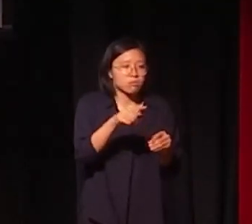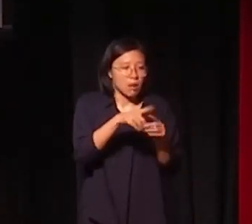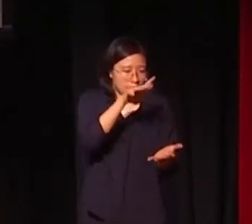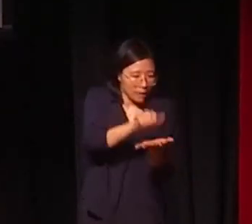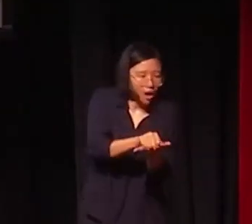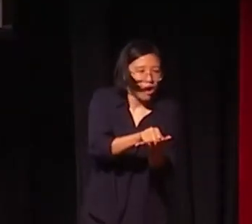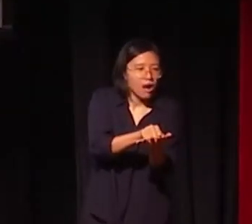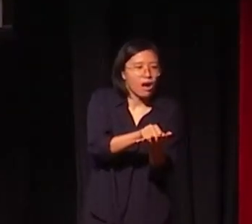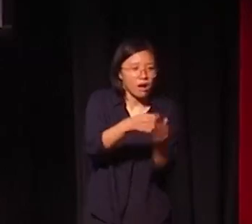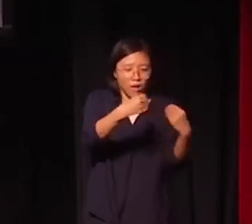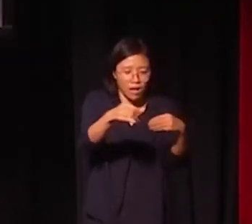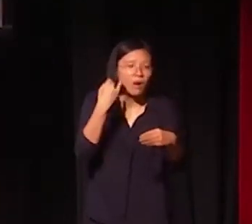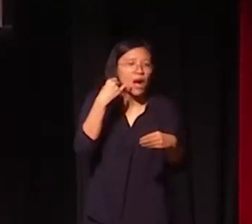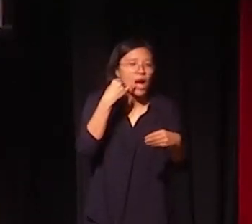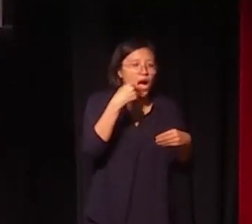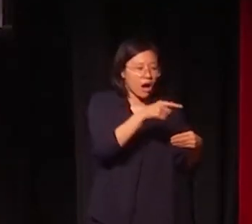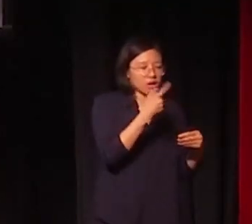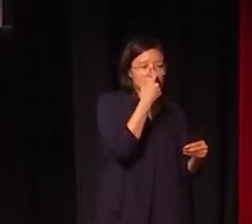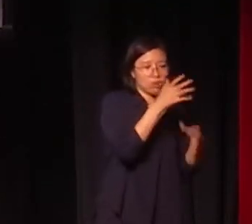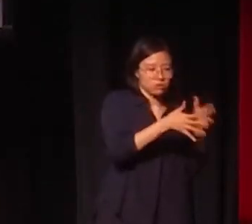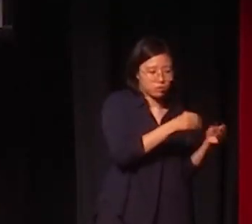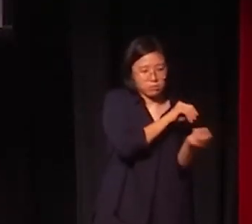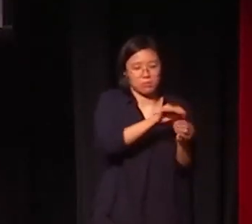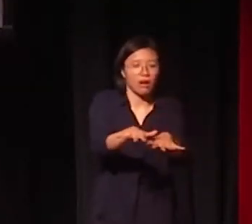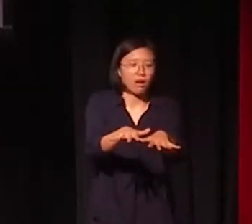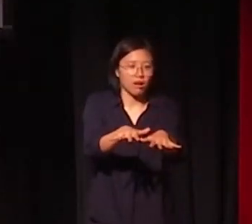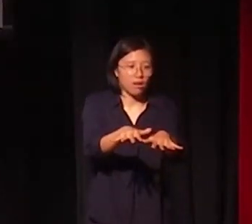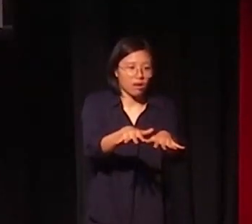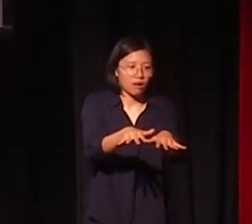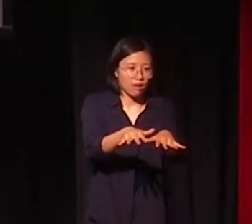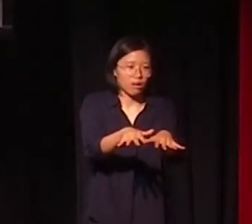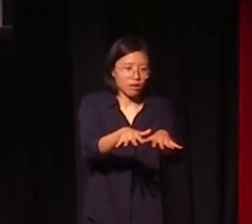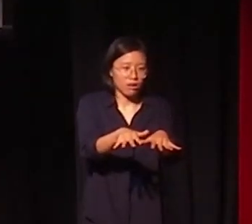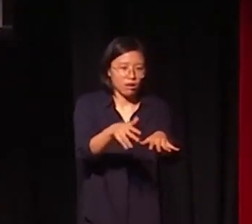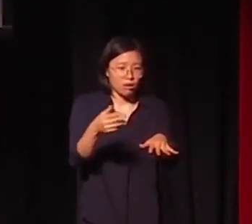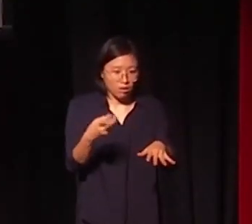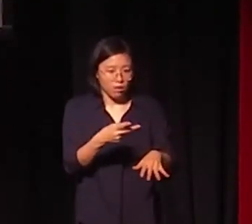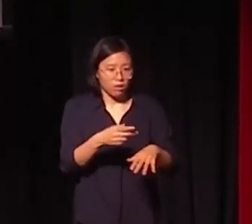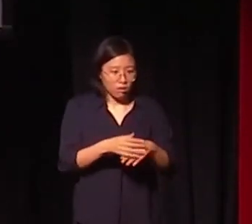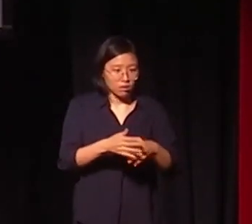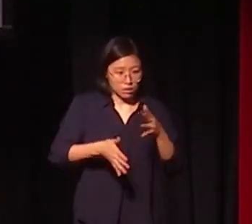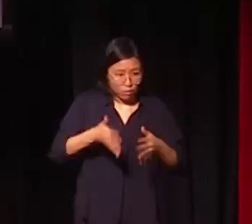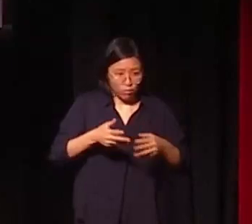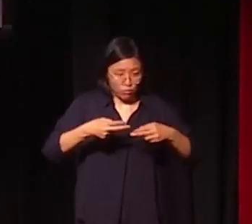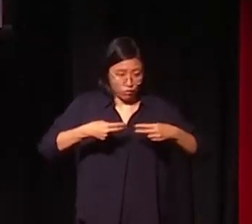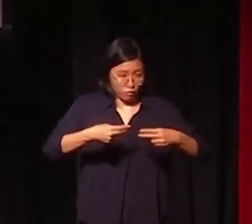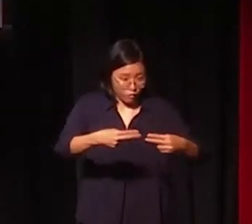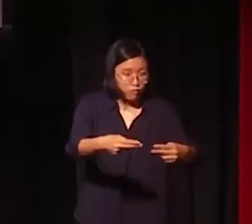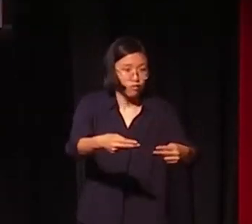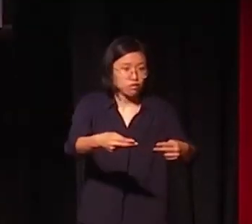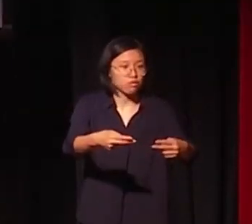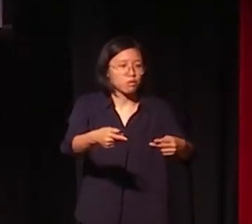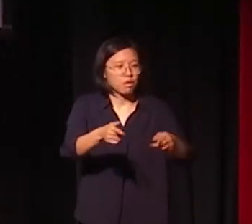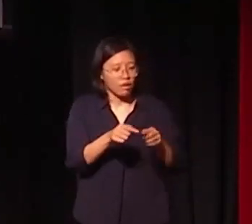those countries. And then we've seen the evolution of sign languages in different ways since then, but you can